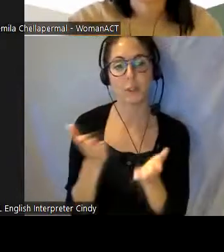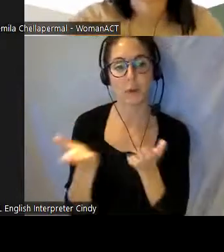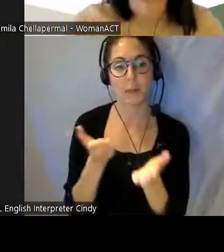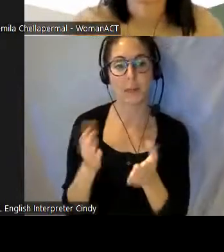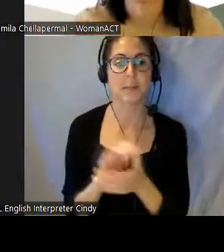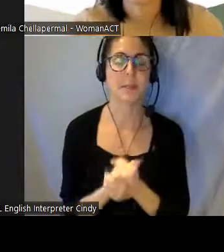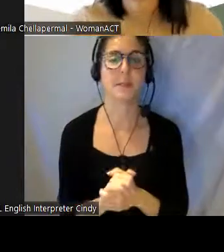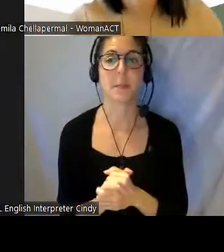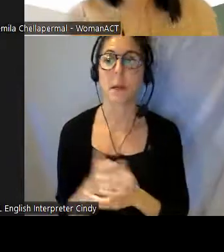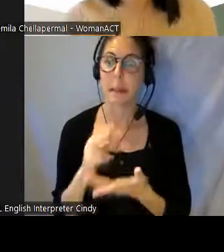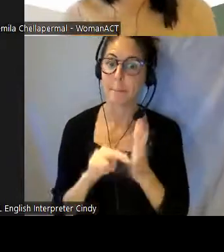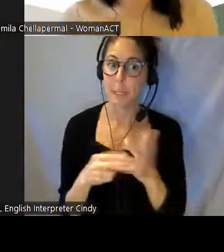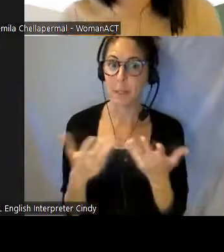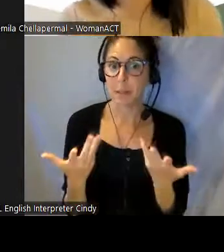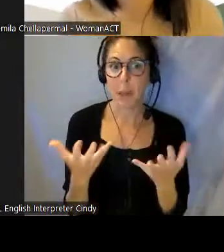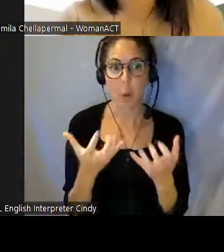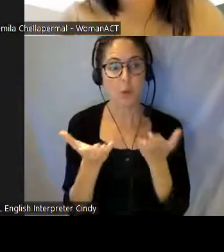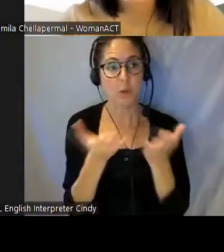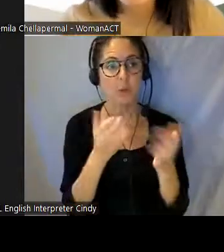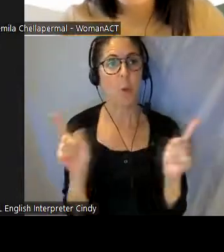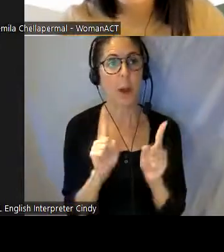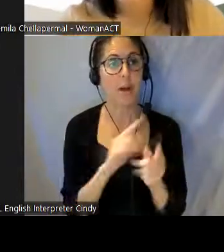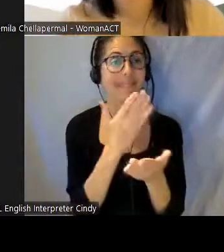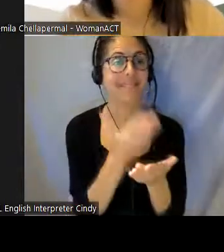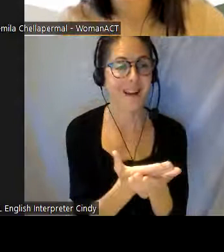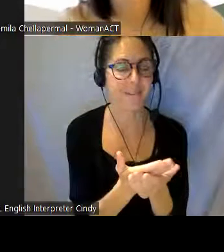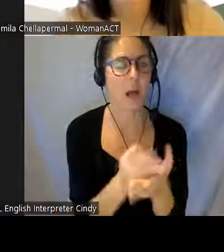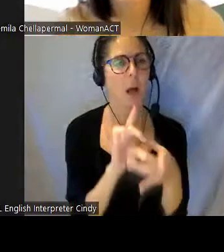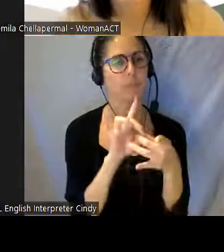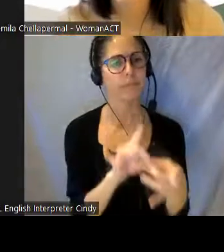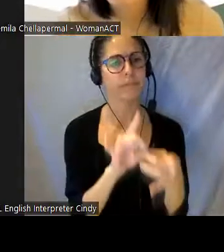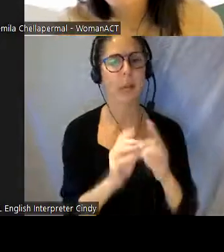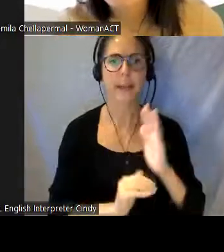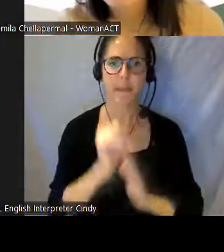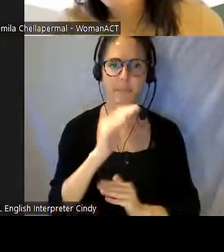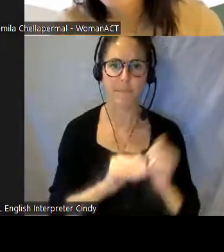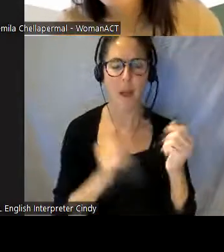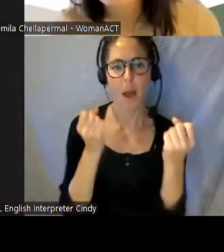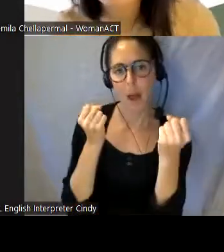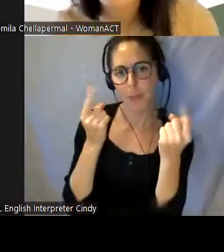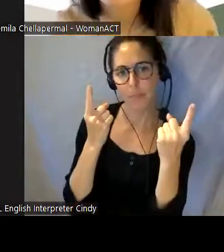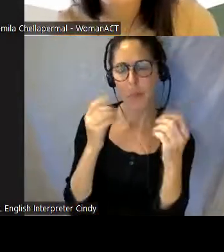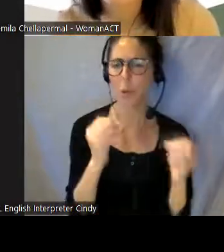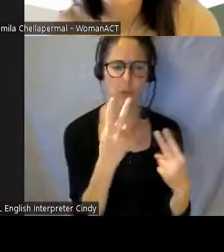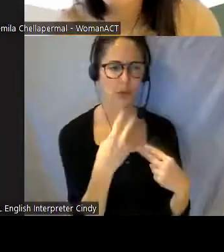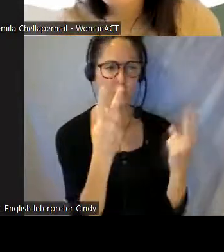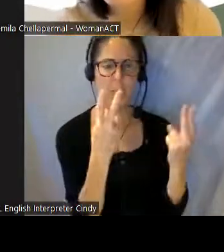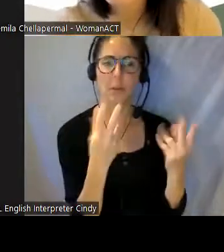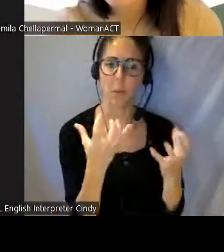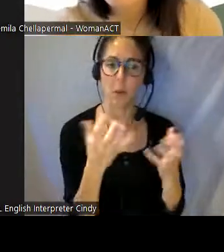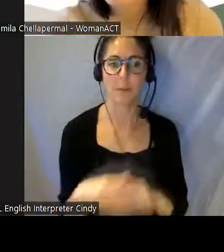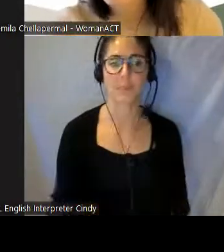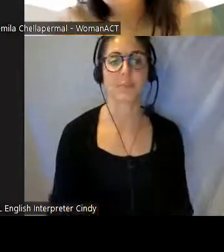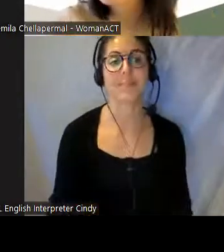wanted services where they felt who they felt comfortable with and where they would feel understood and not judged. Lack of knowledge